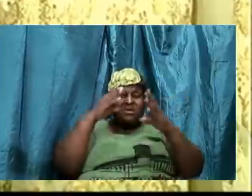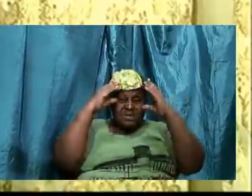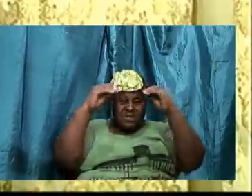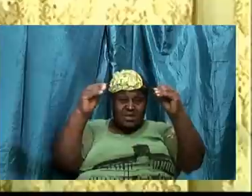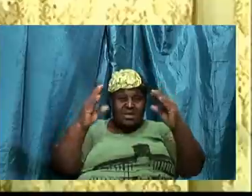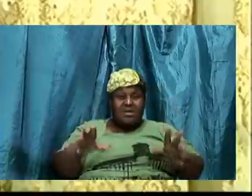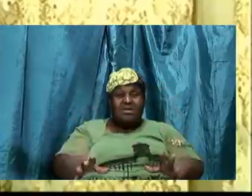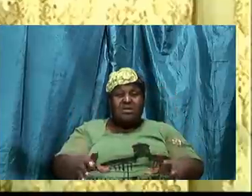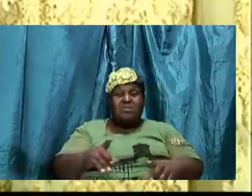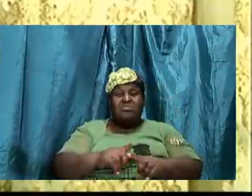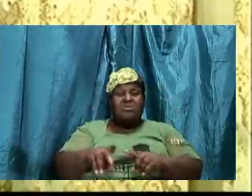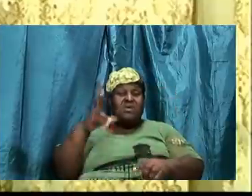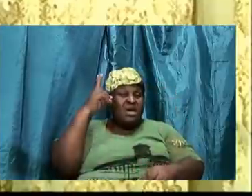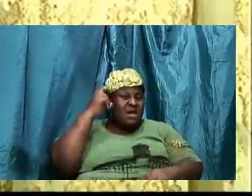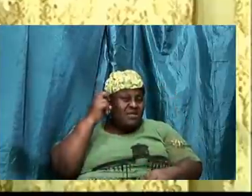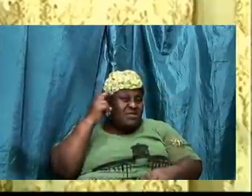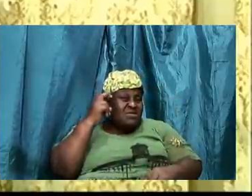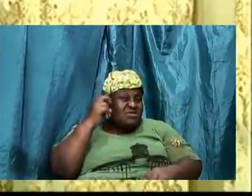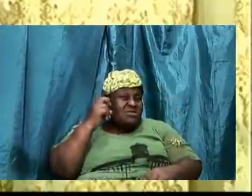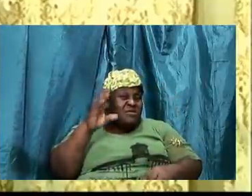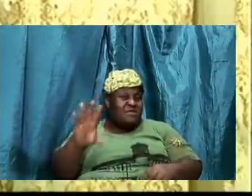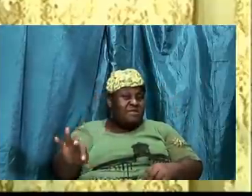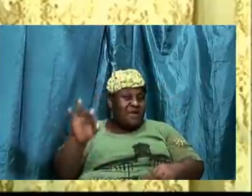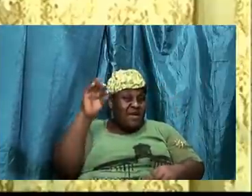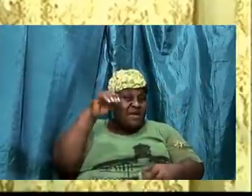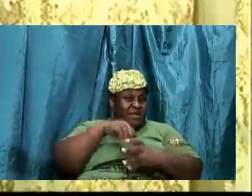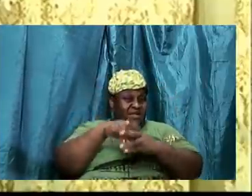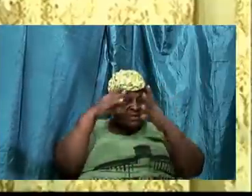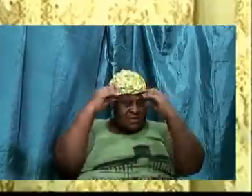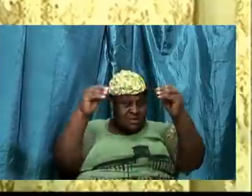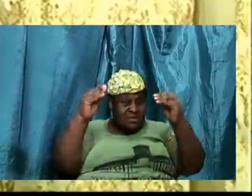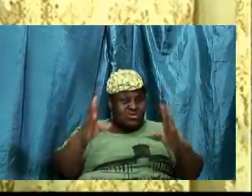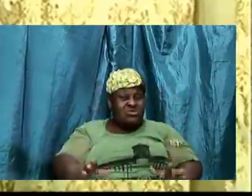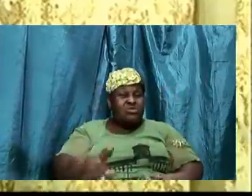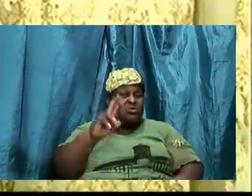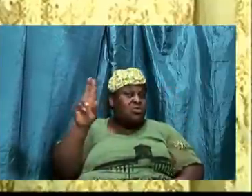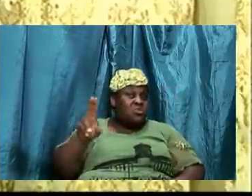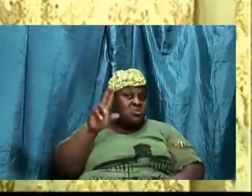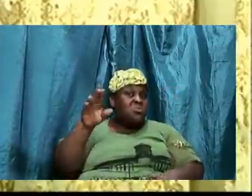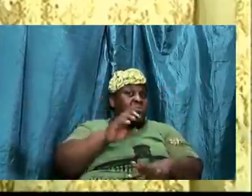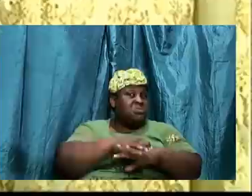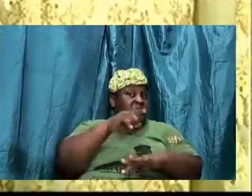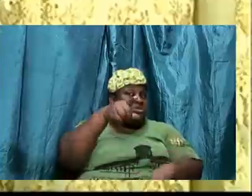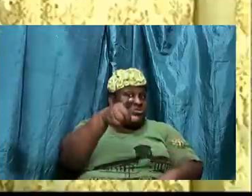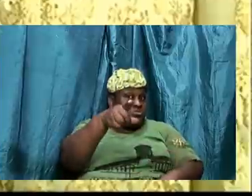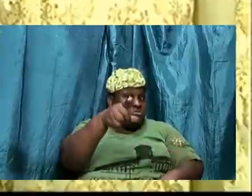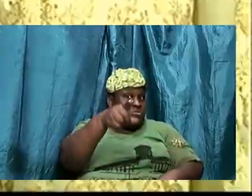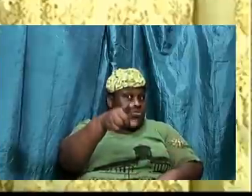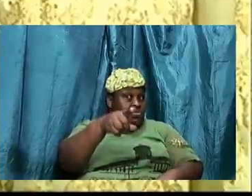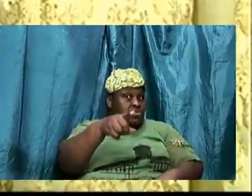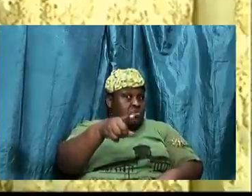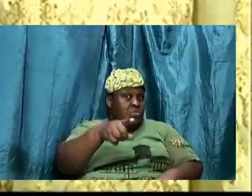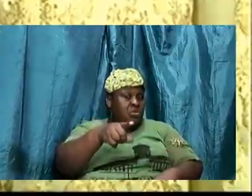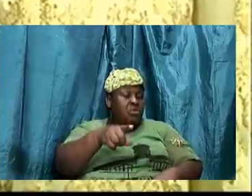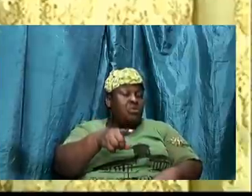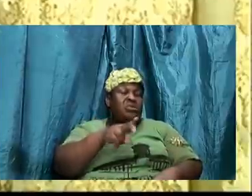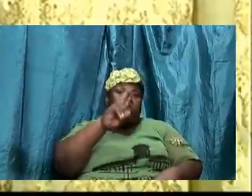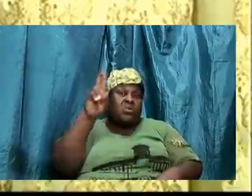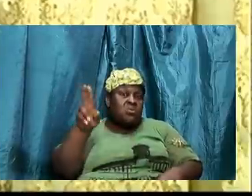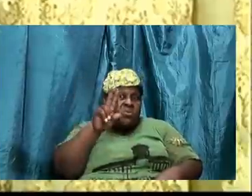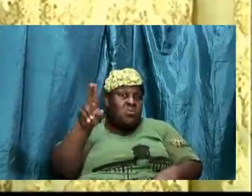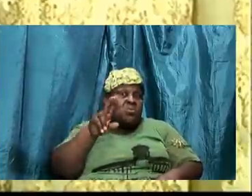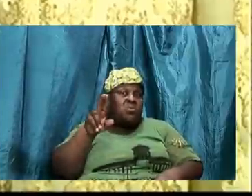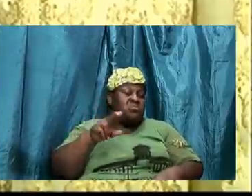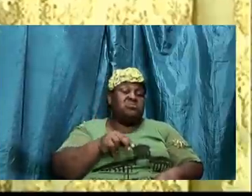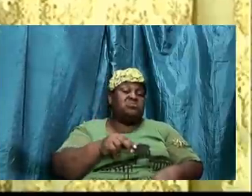finds something in the lecturer that he can use against you. And don't feel away. He is going to use it against